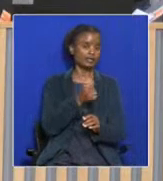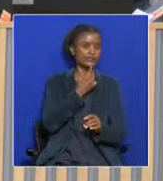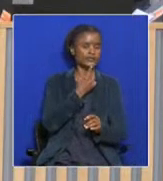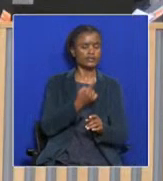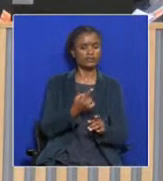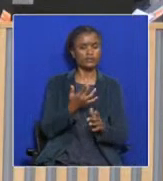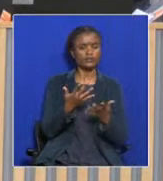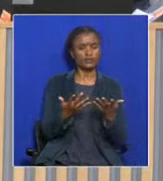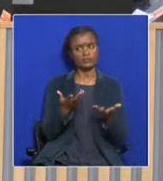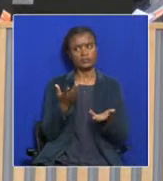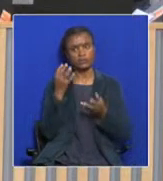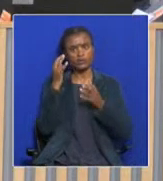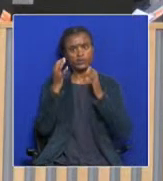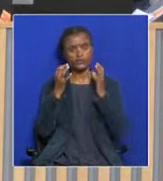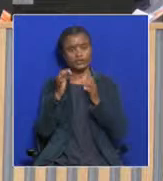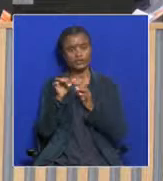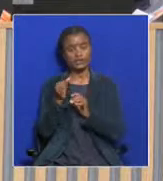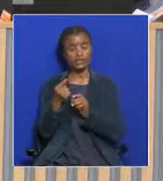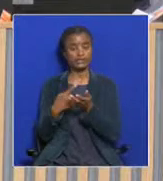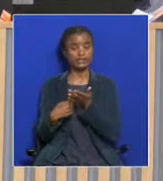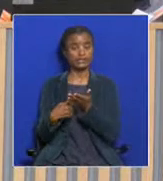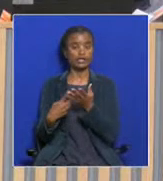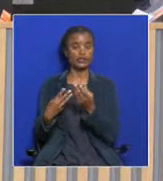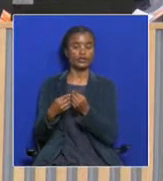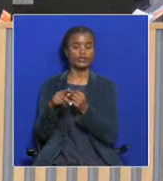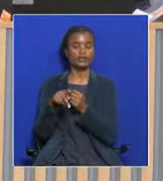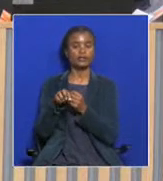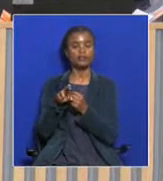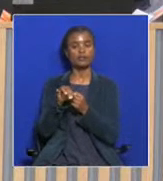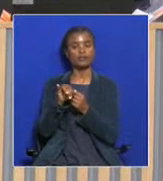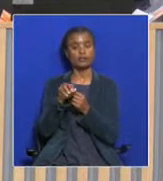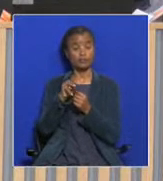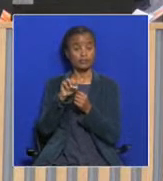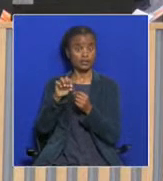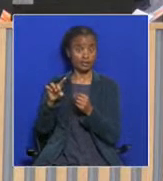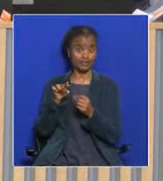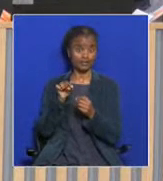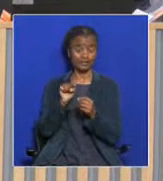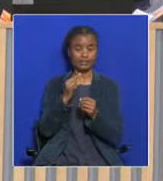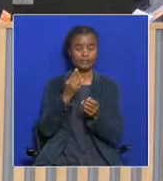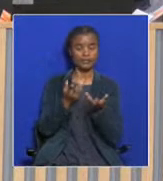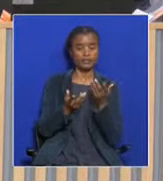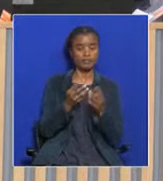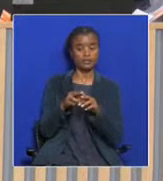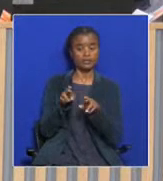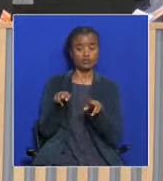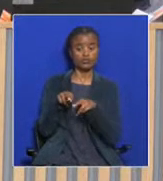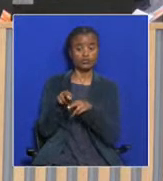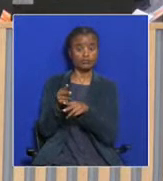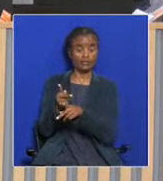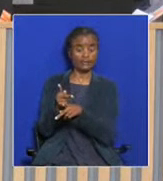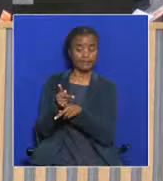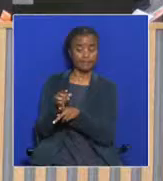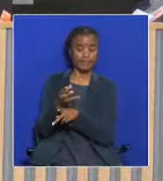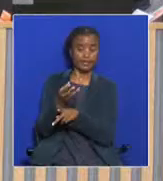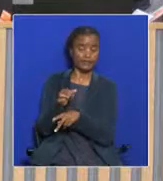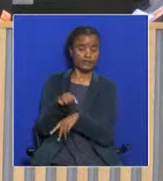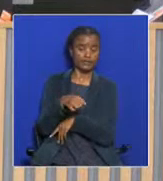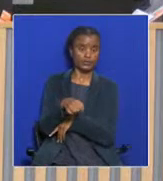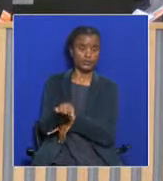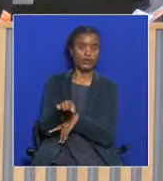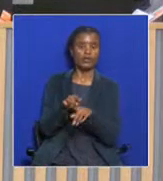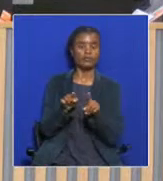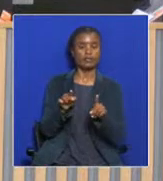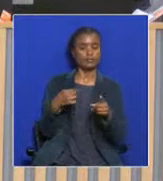about whether they have storage or not. And I accept that, I have to accept that I don't have a recollection of discussing